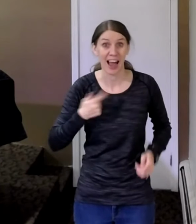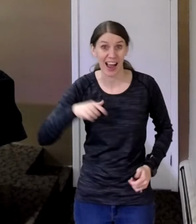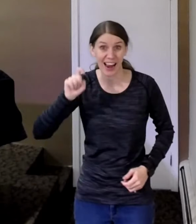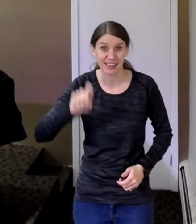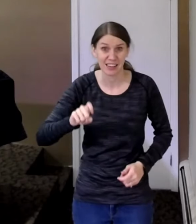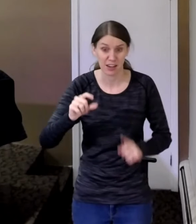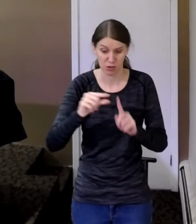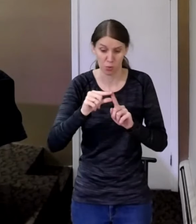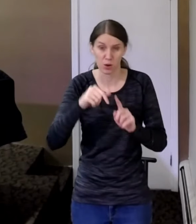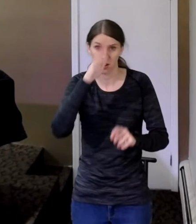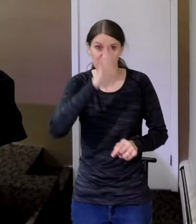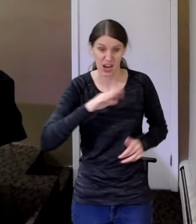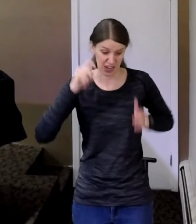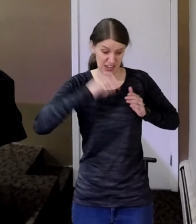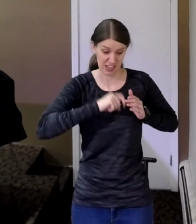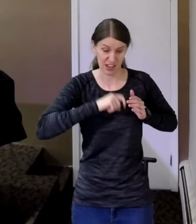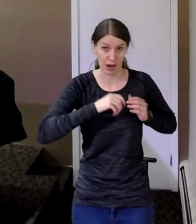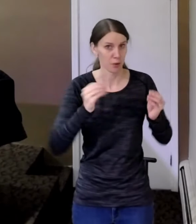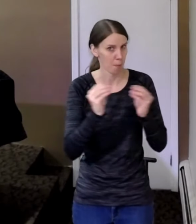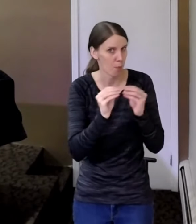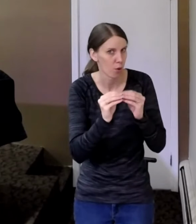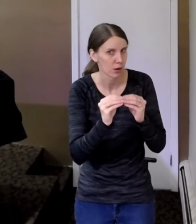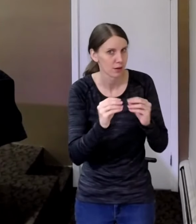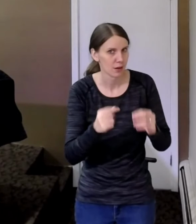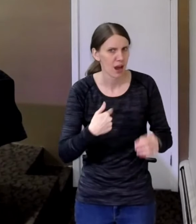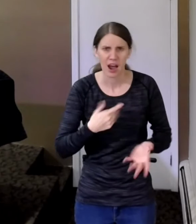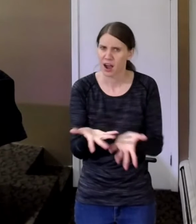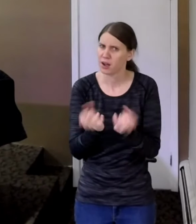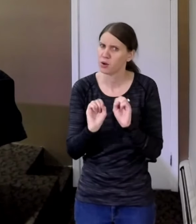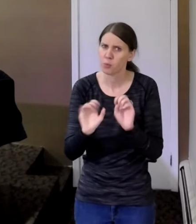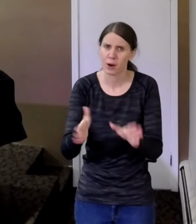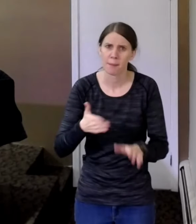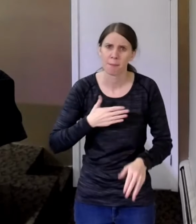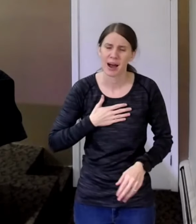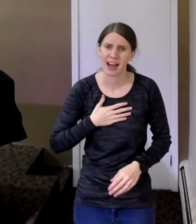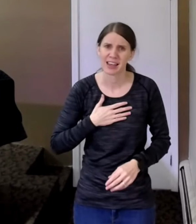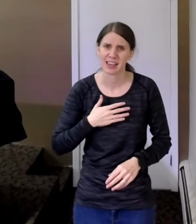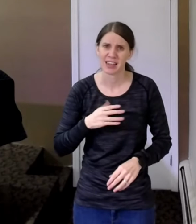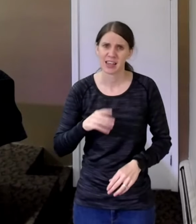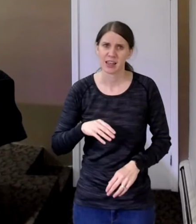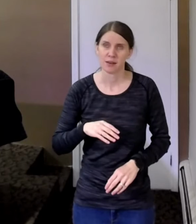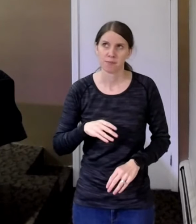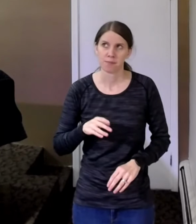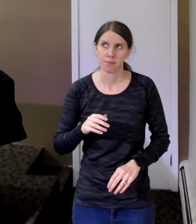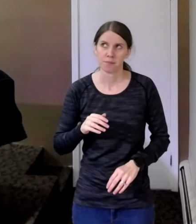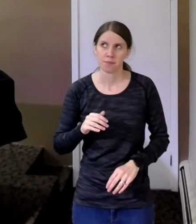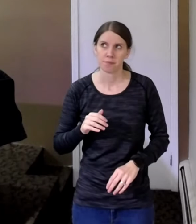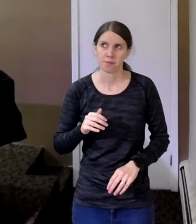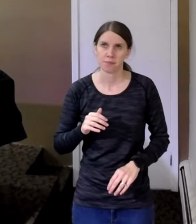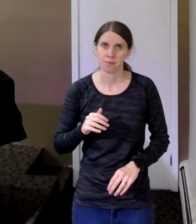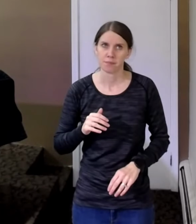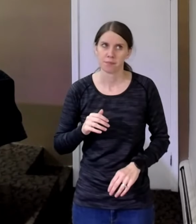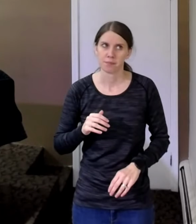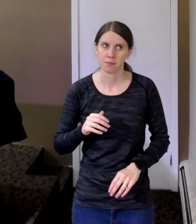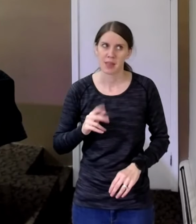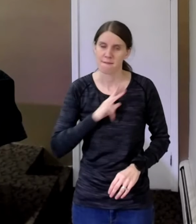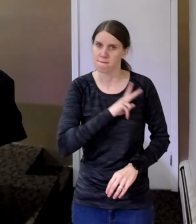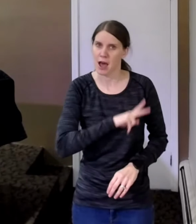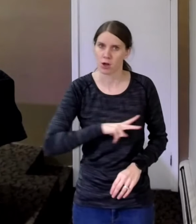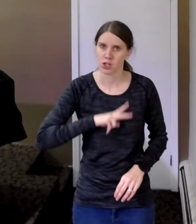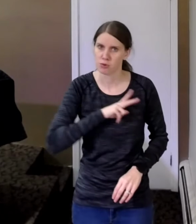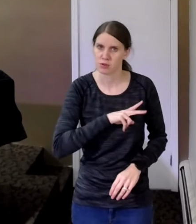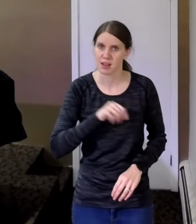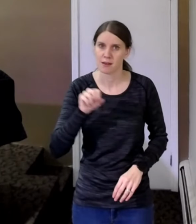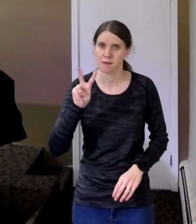of that out. Because I don't want my values to shift. I don't want my supply of grace and